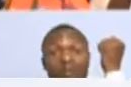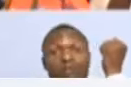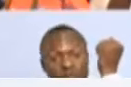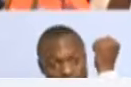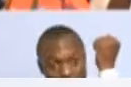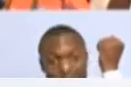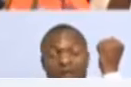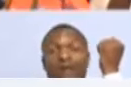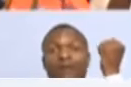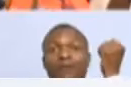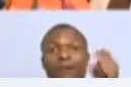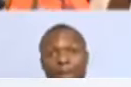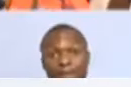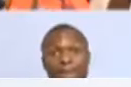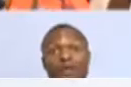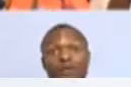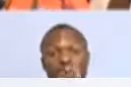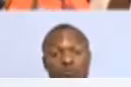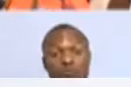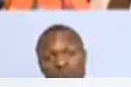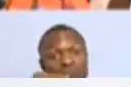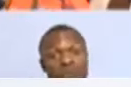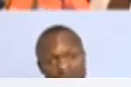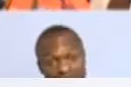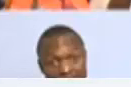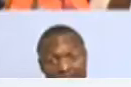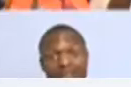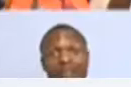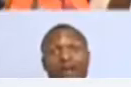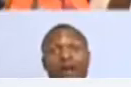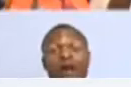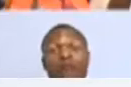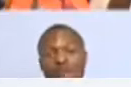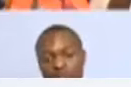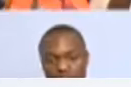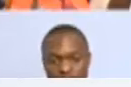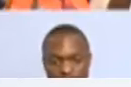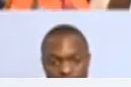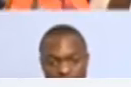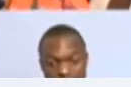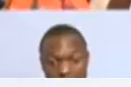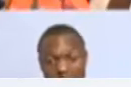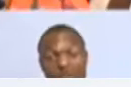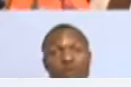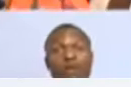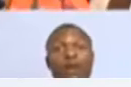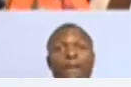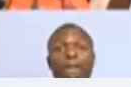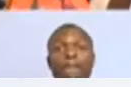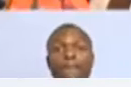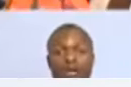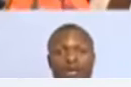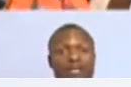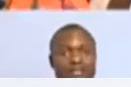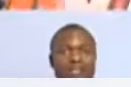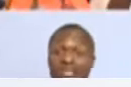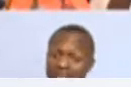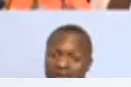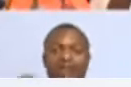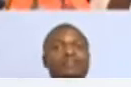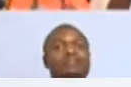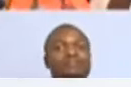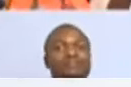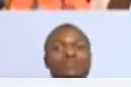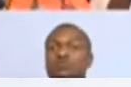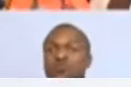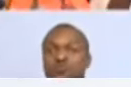to the vulnerable but viable farmers under the Food Security Pack. Madam Speaker, these are add-ons. They are